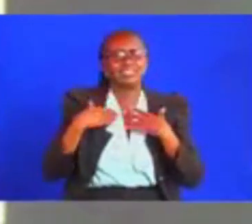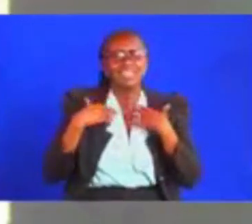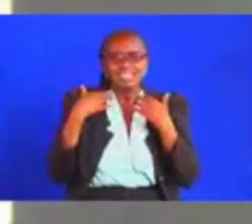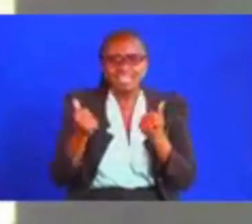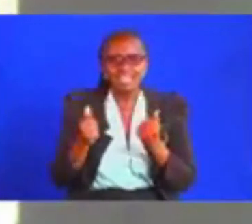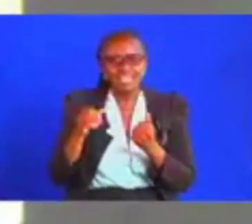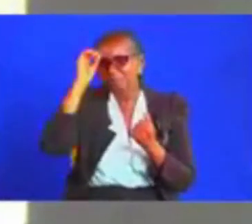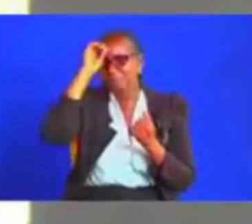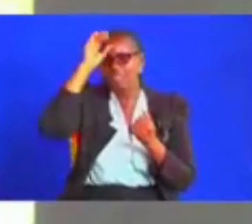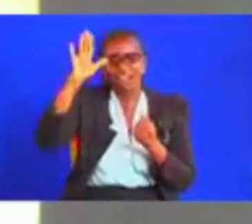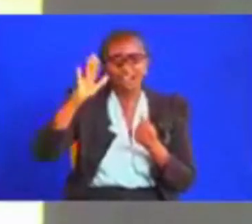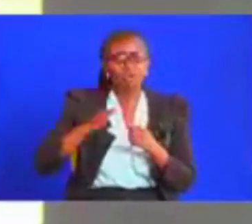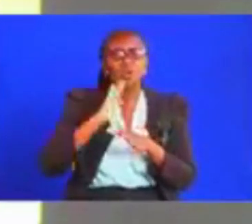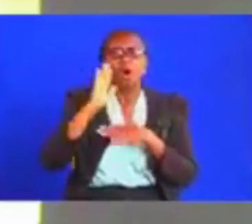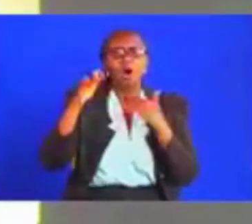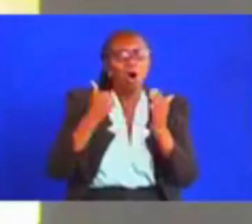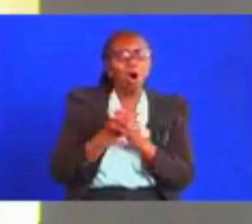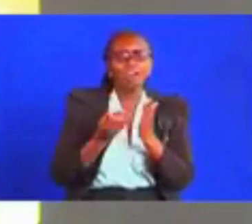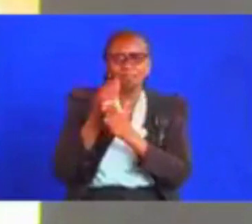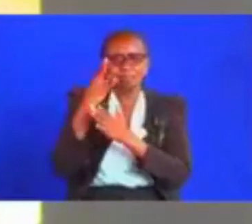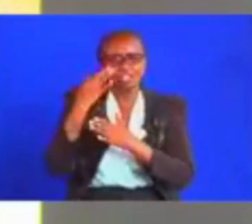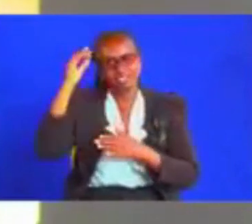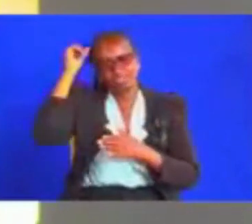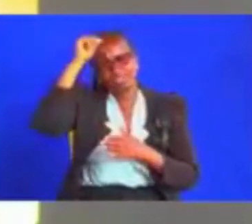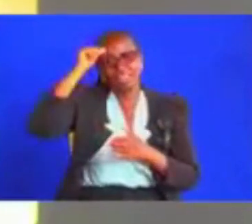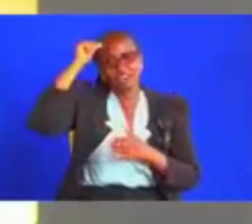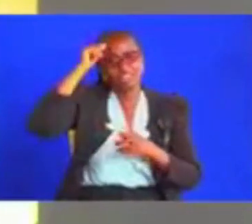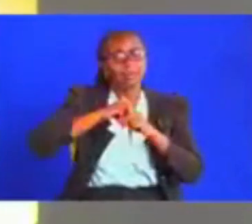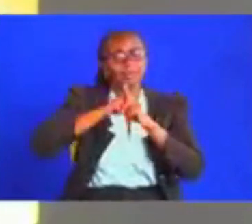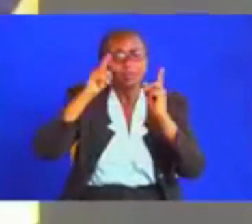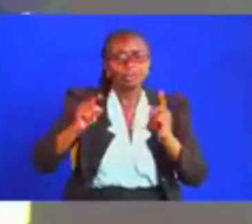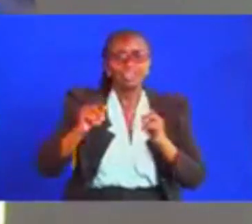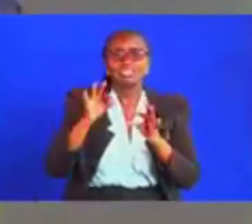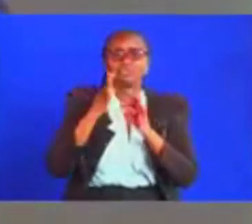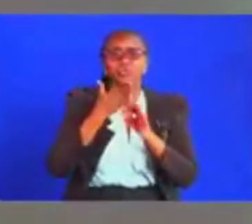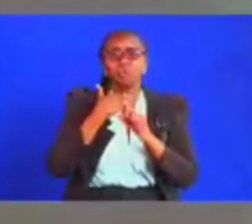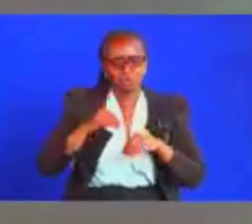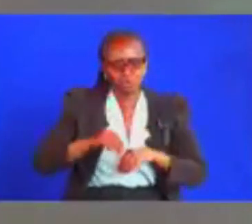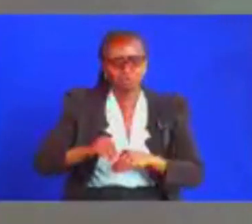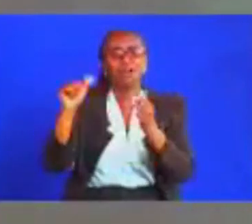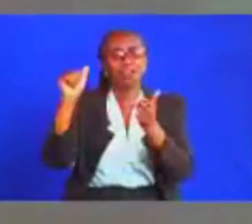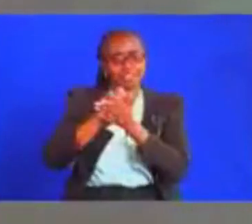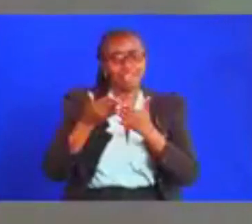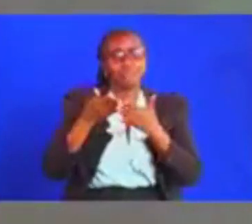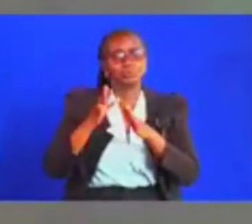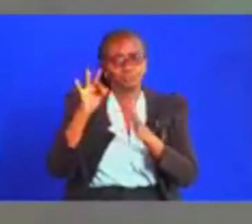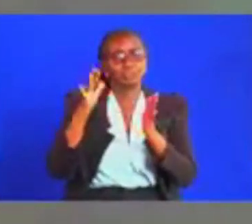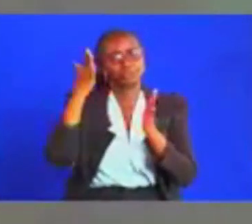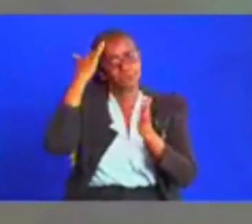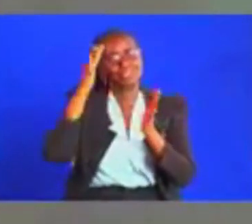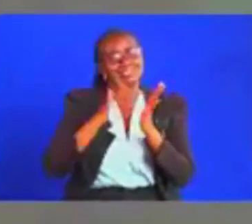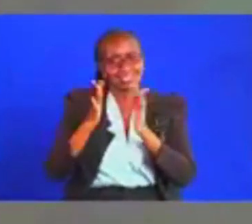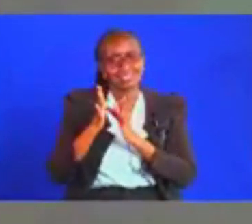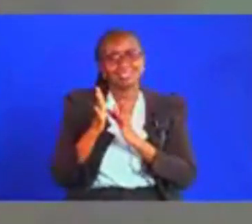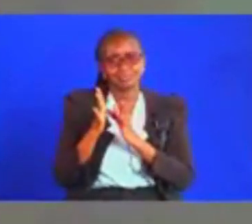receiving miracles, all the products of the anointing. But you want to follow that pathway to knowing Jesus,